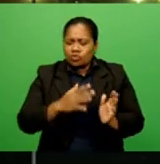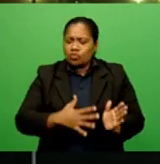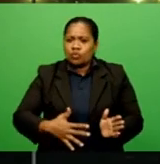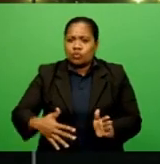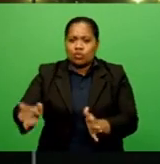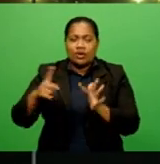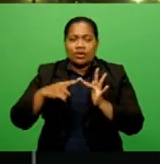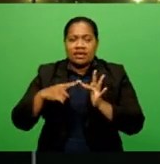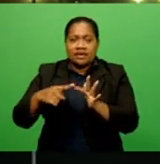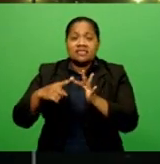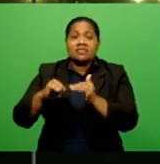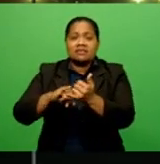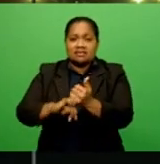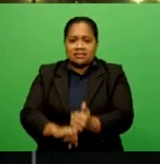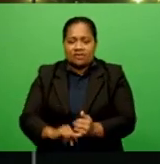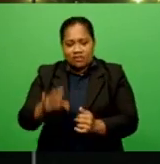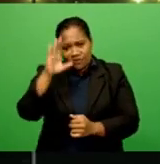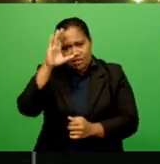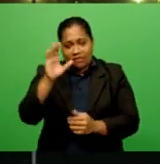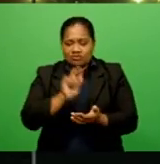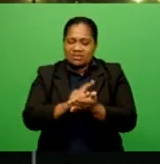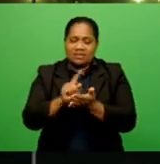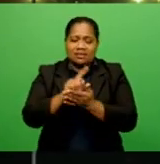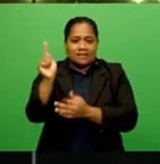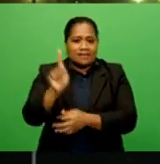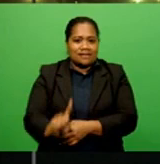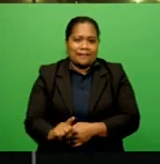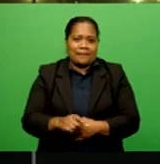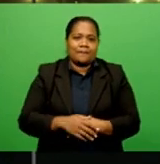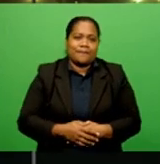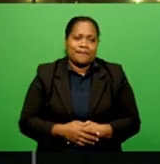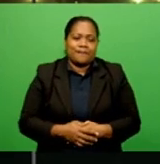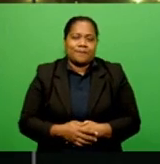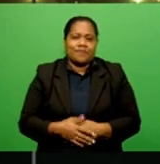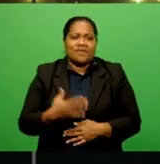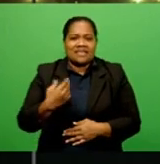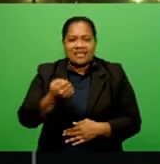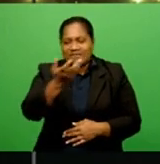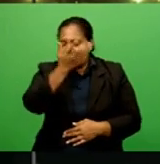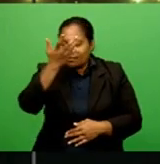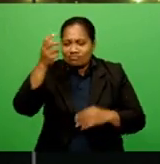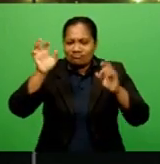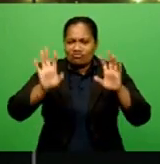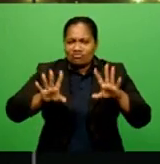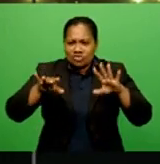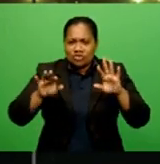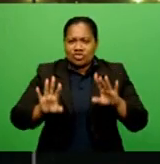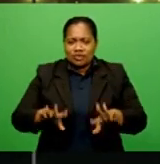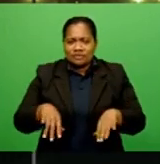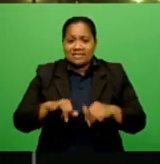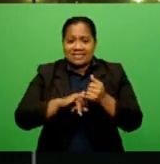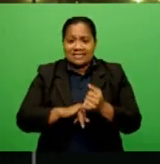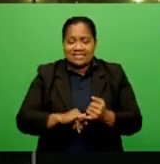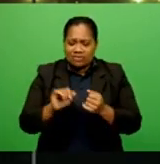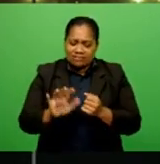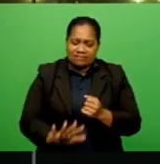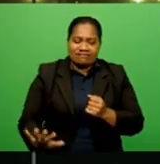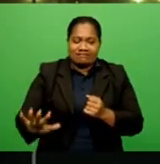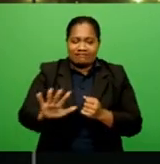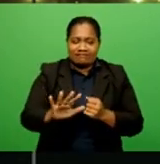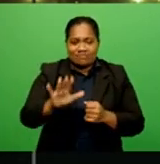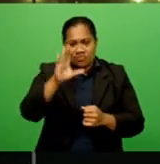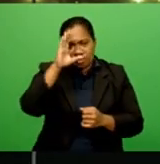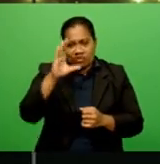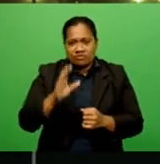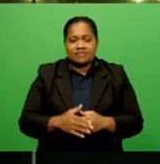just to the south of the country later today. Associated cloud and showers affect the southern parts of the country. Meanwhile, a